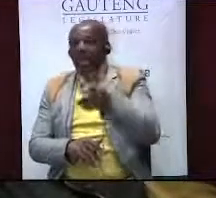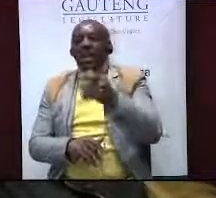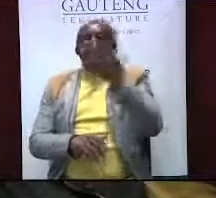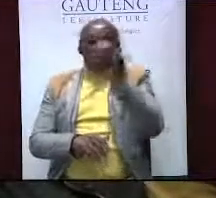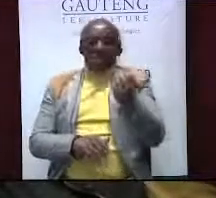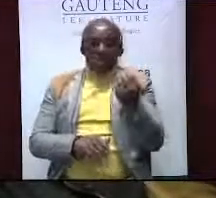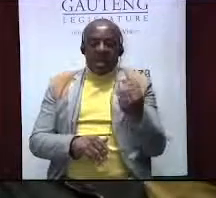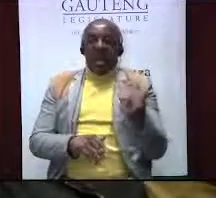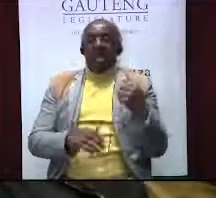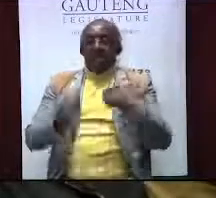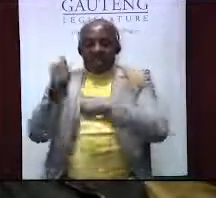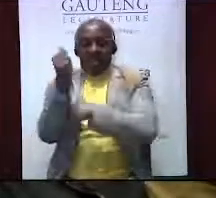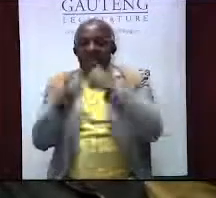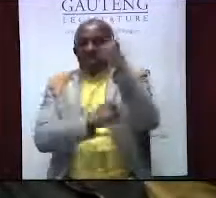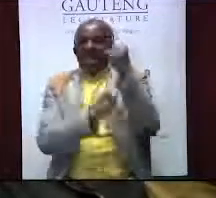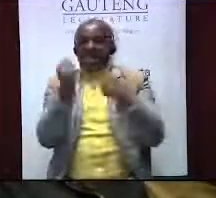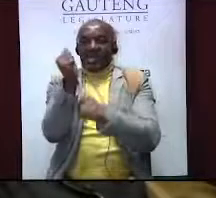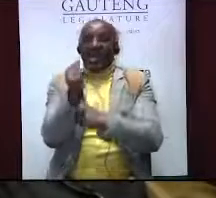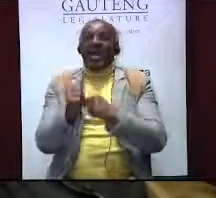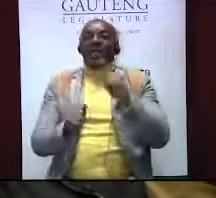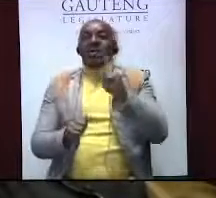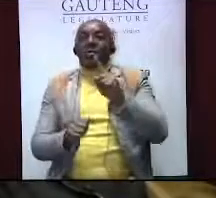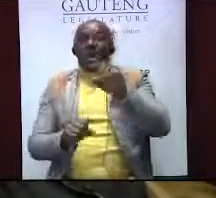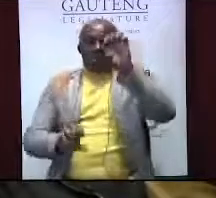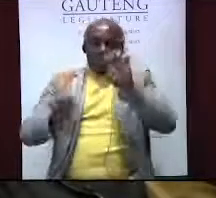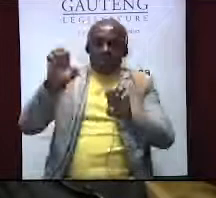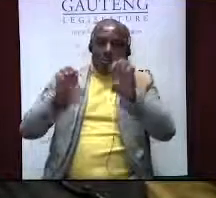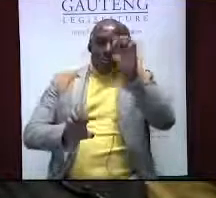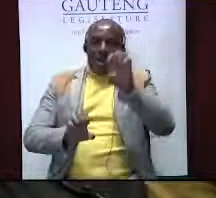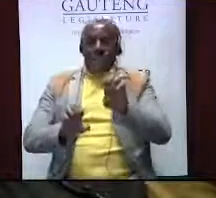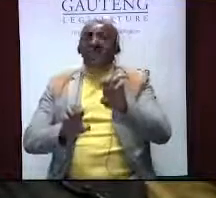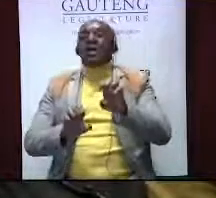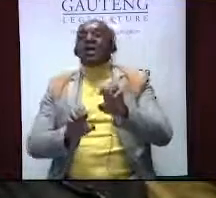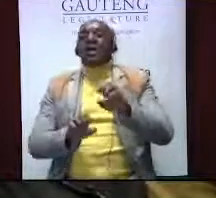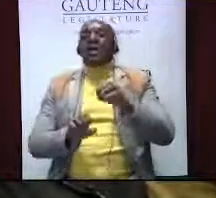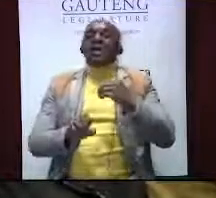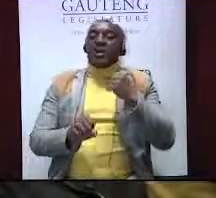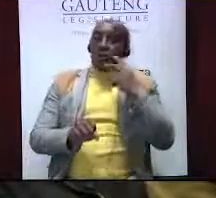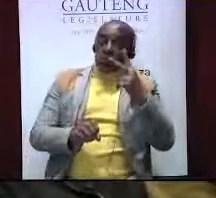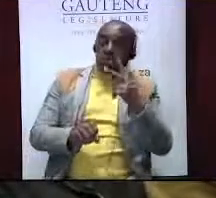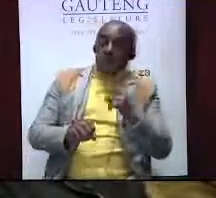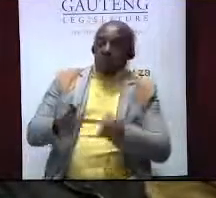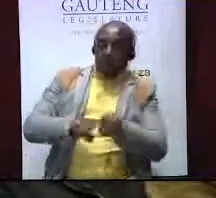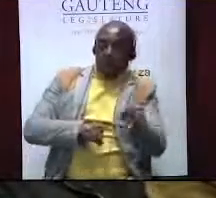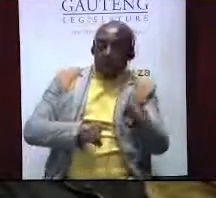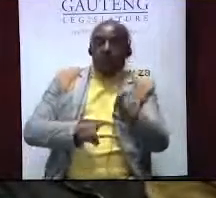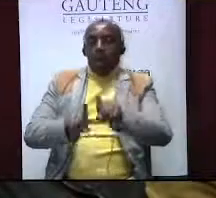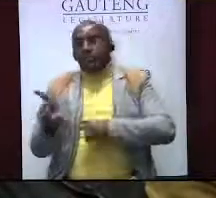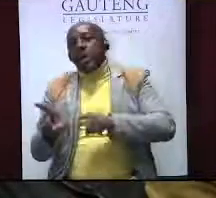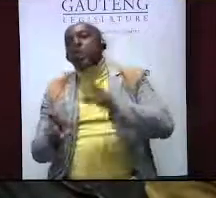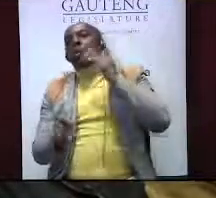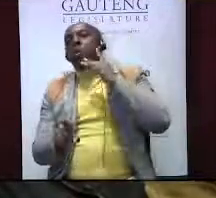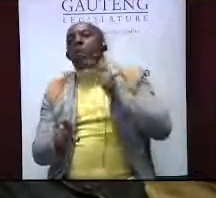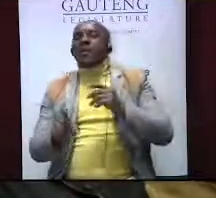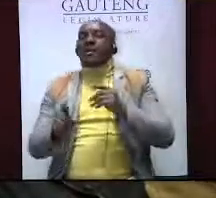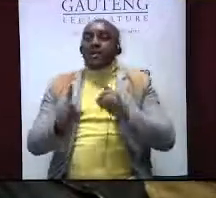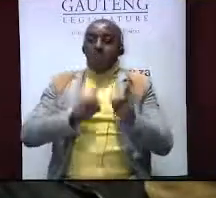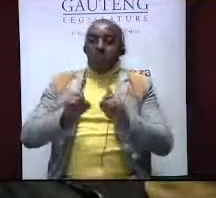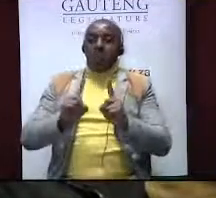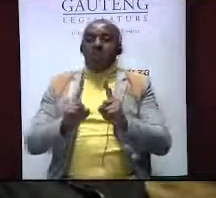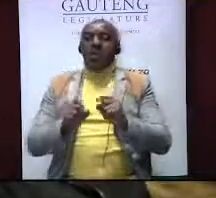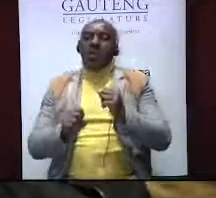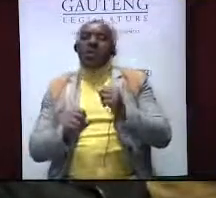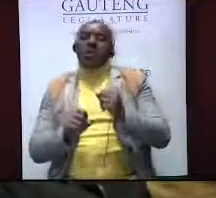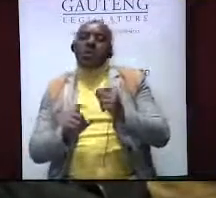structure. And then go bana gape le monitoring and evaluation gore re ya ko kae re ya wina o rira eng ka re bolela re ira ko dikhone khone ntsa rona